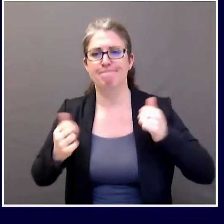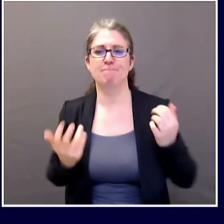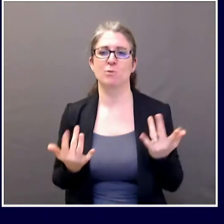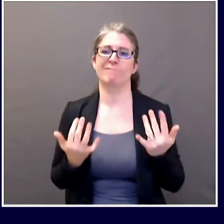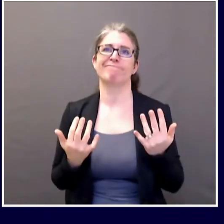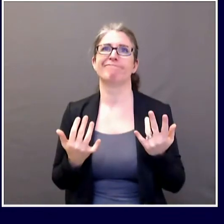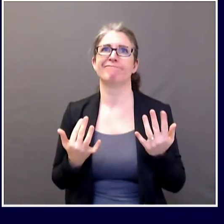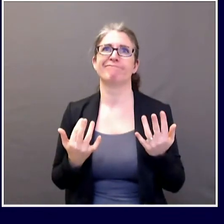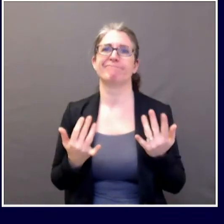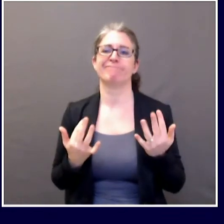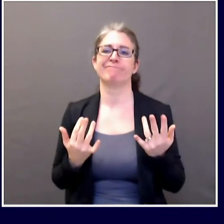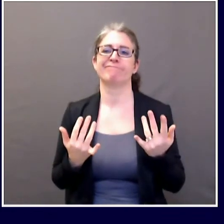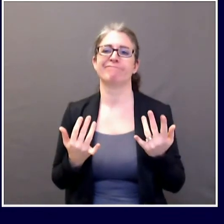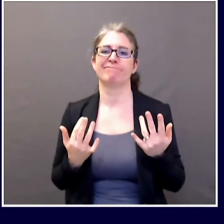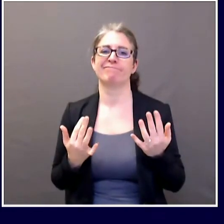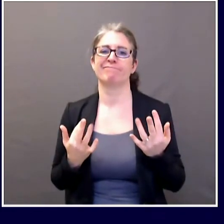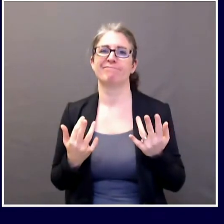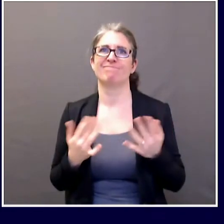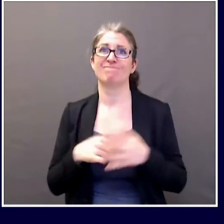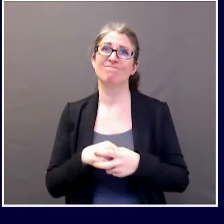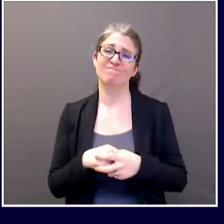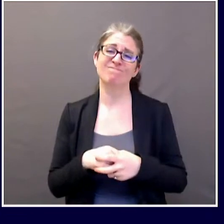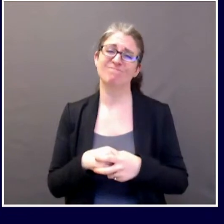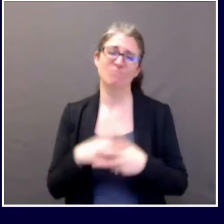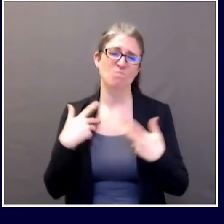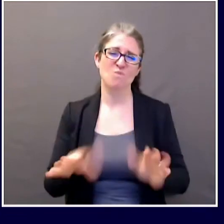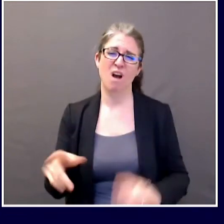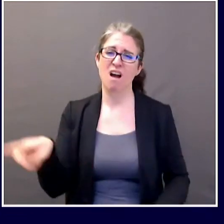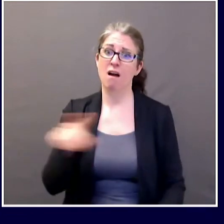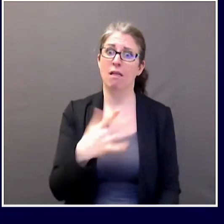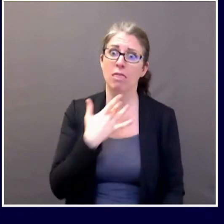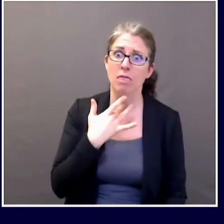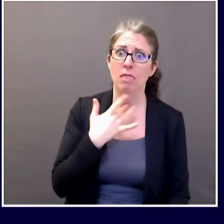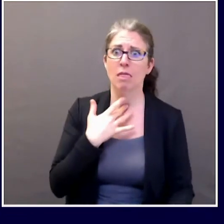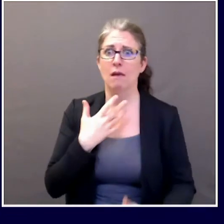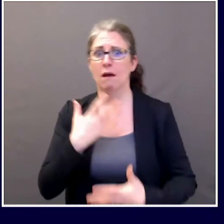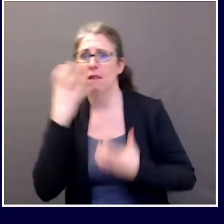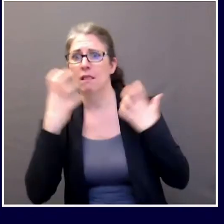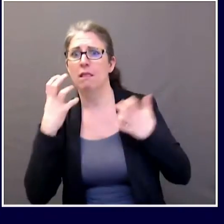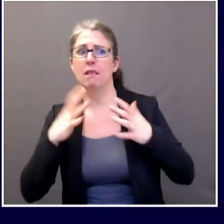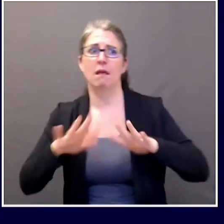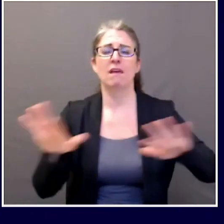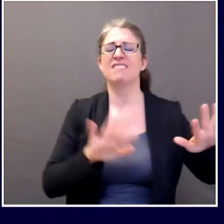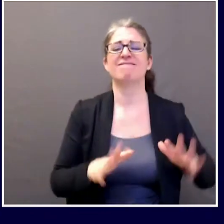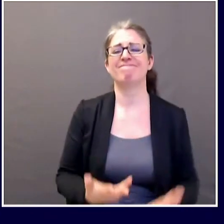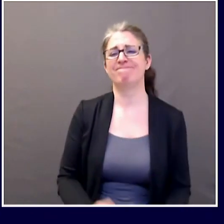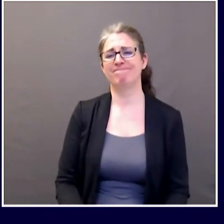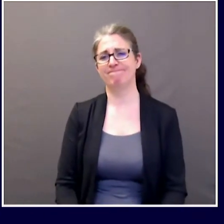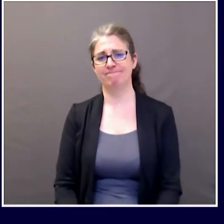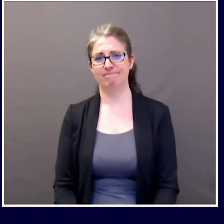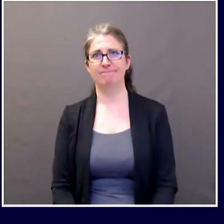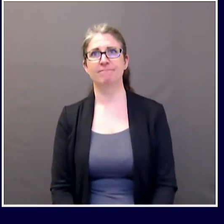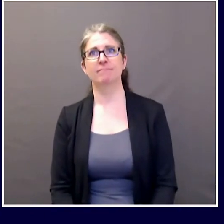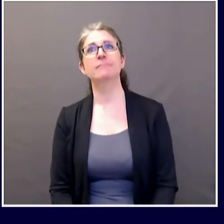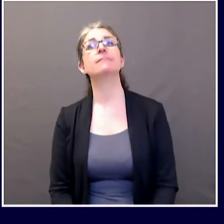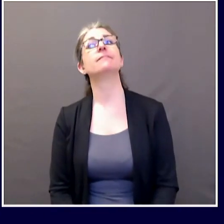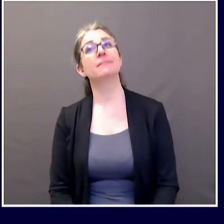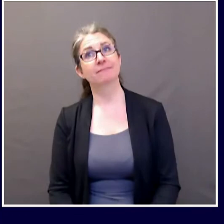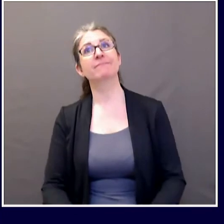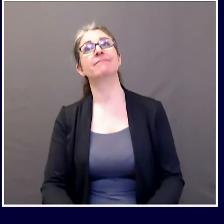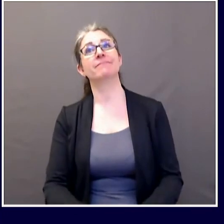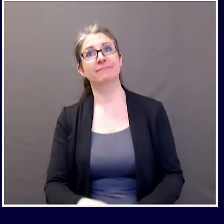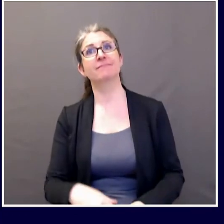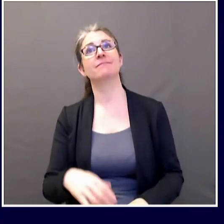question. So there was some concern amongst the independent practitioners that they would be able to meet